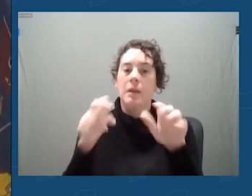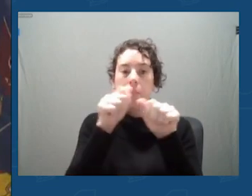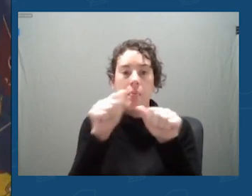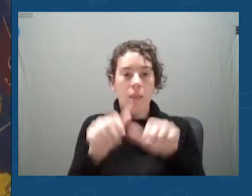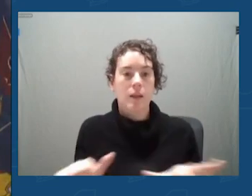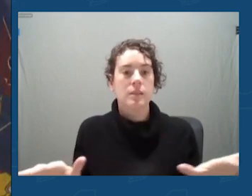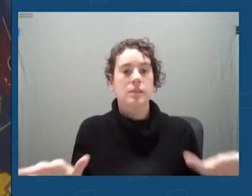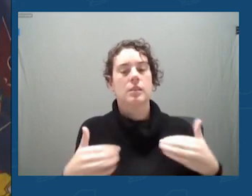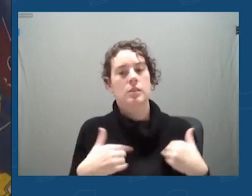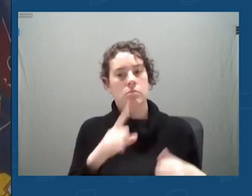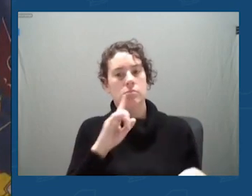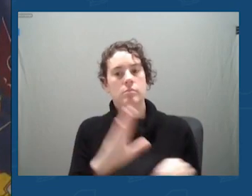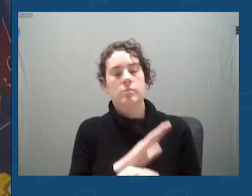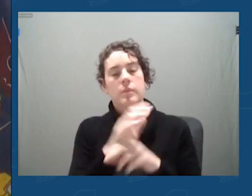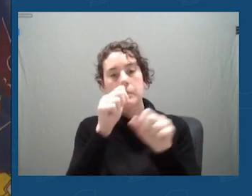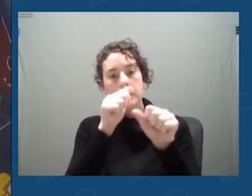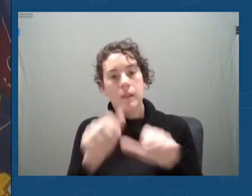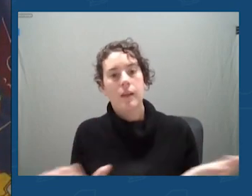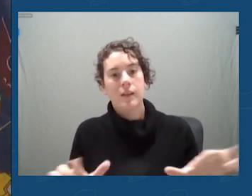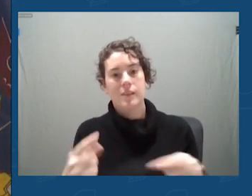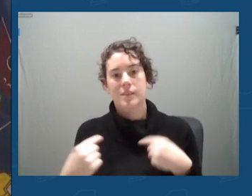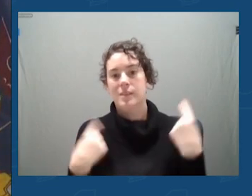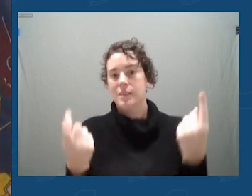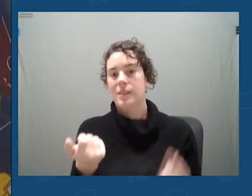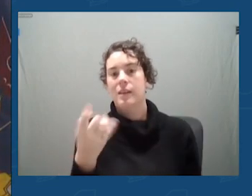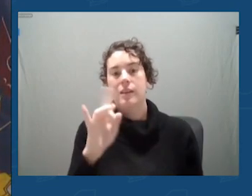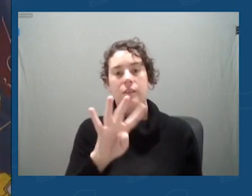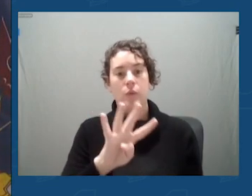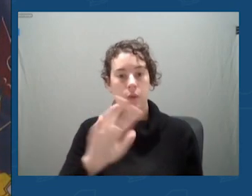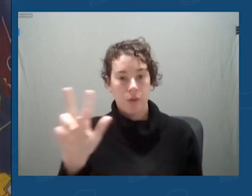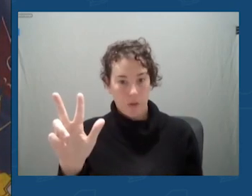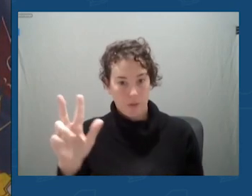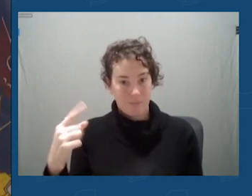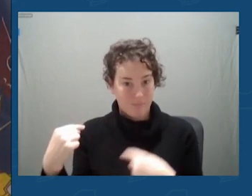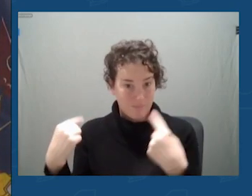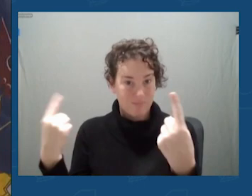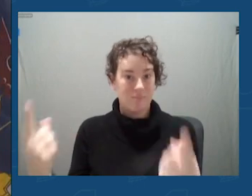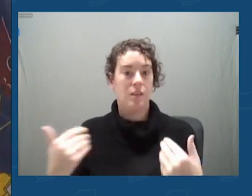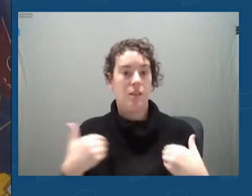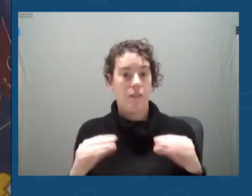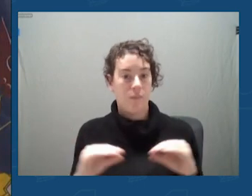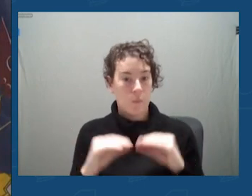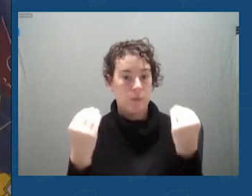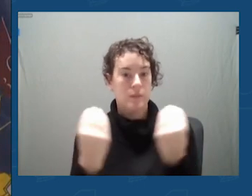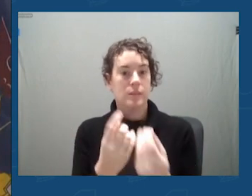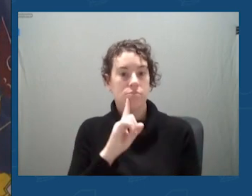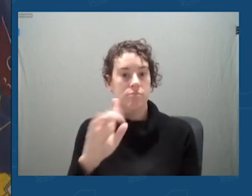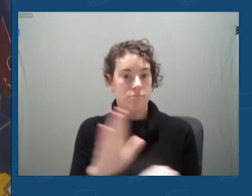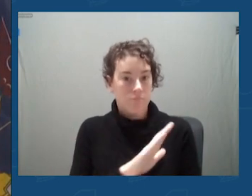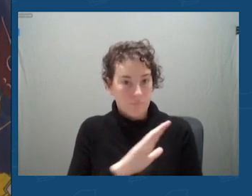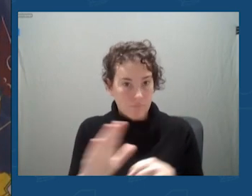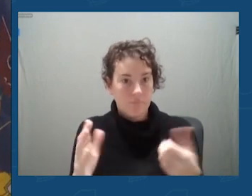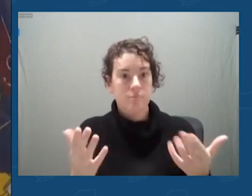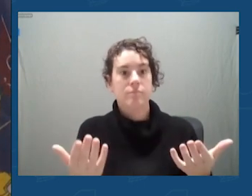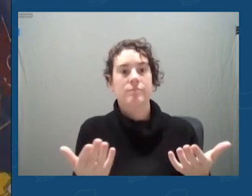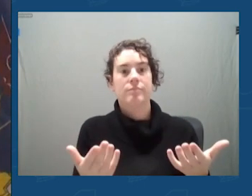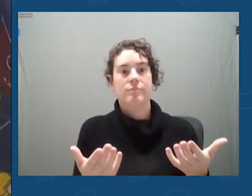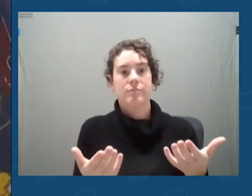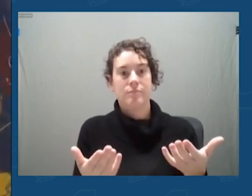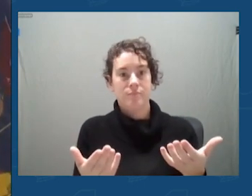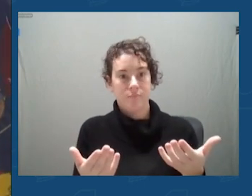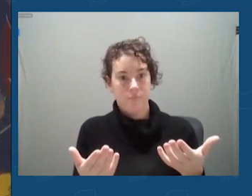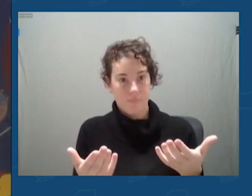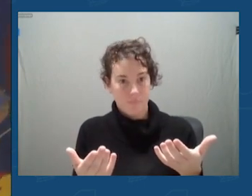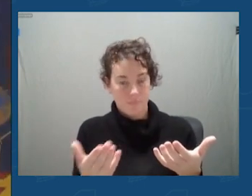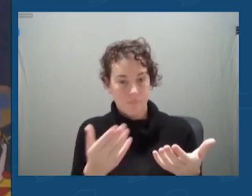so blessed that since 1843, there's been an organization that attracts a team as well